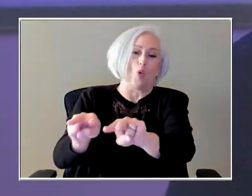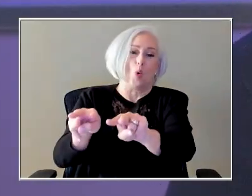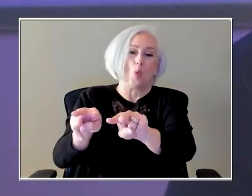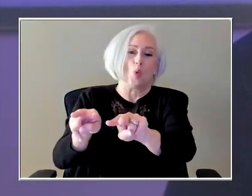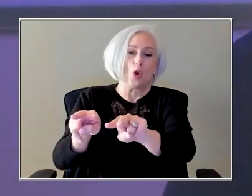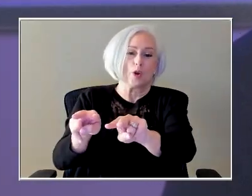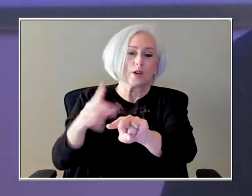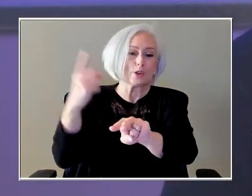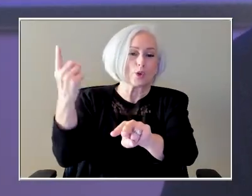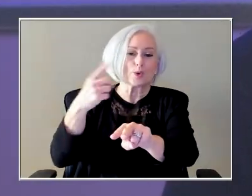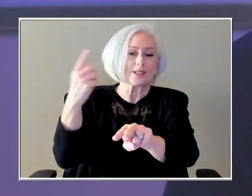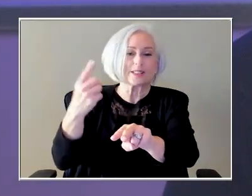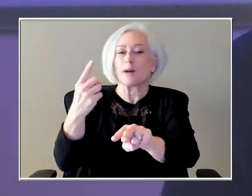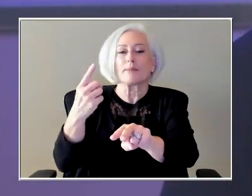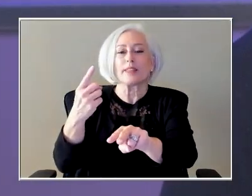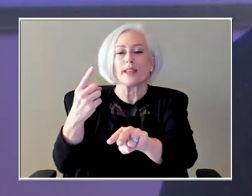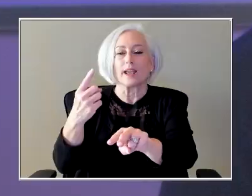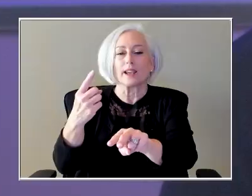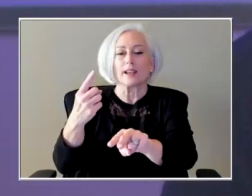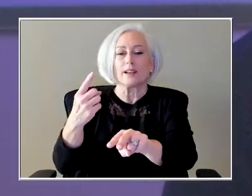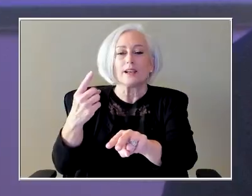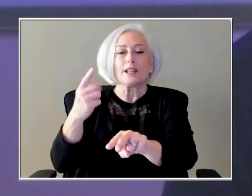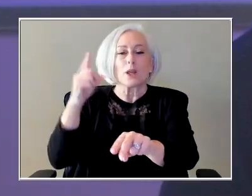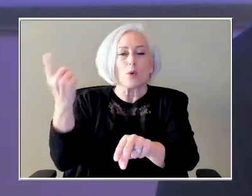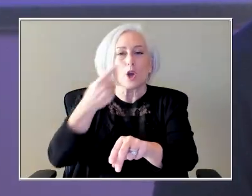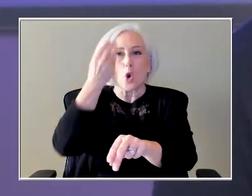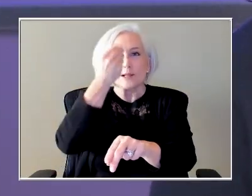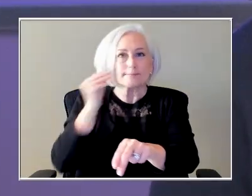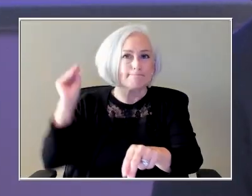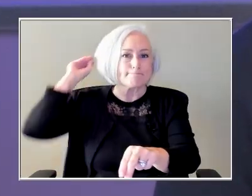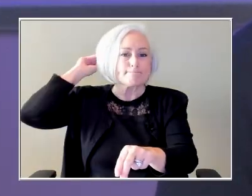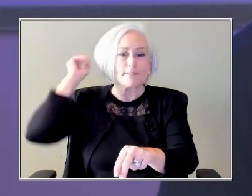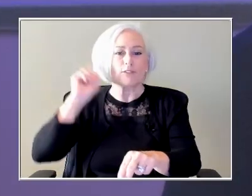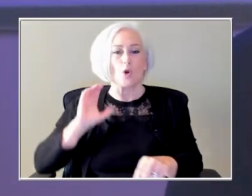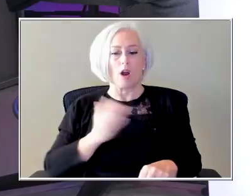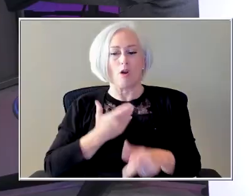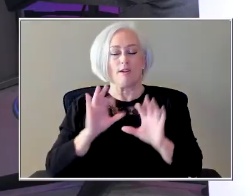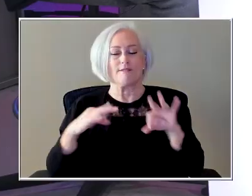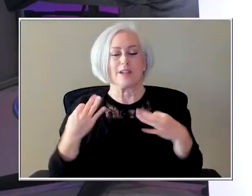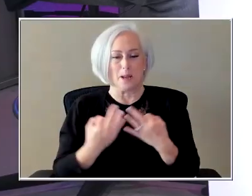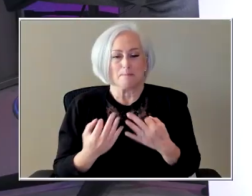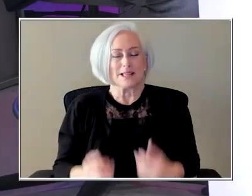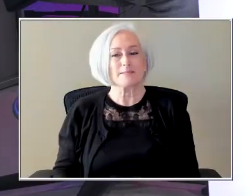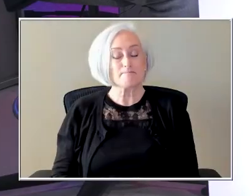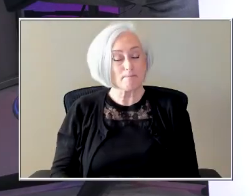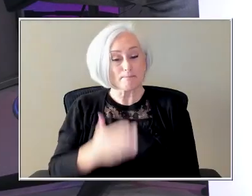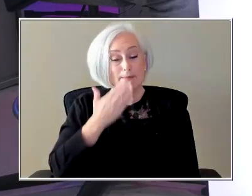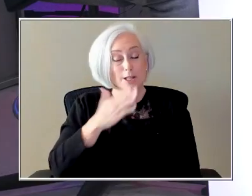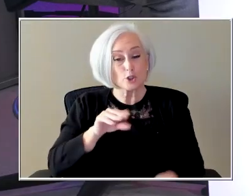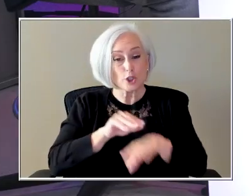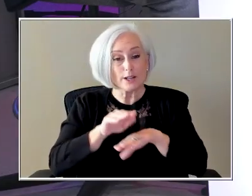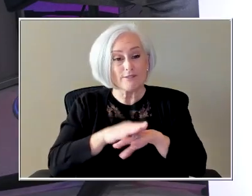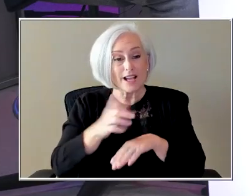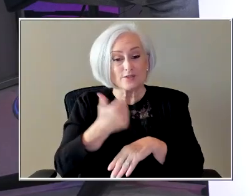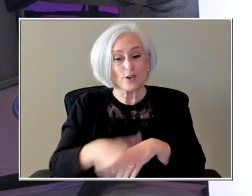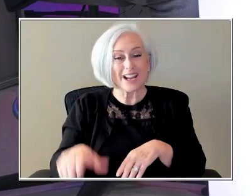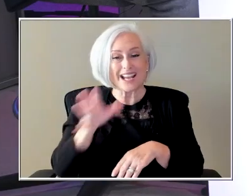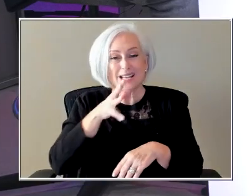we always have to have top of mind, at least for our family. And that's good advice for any parent watching. Dr.